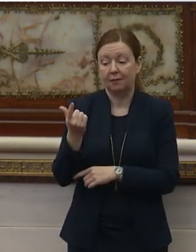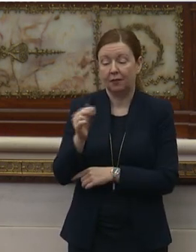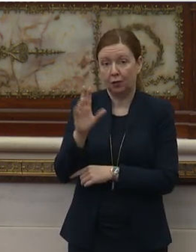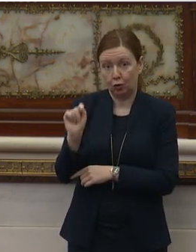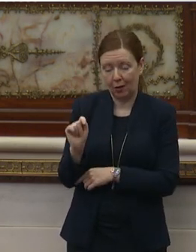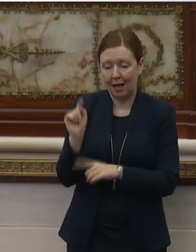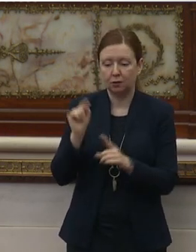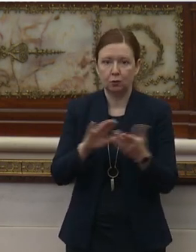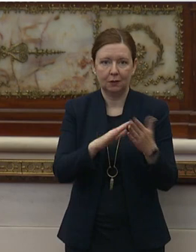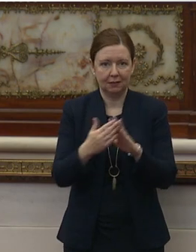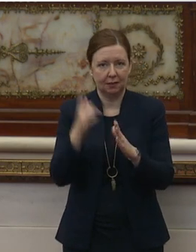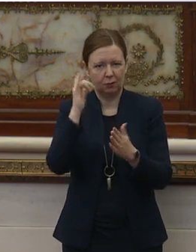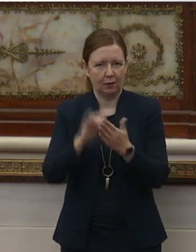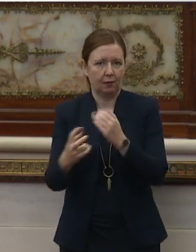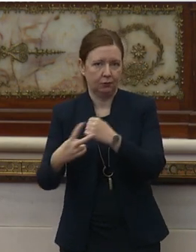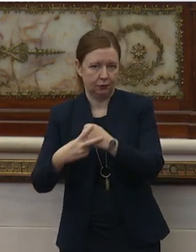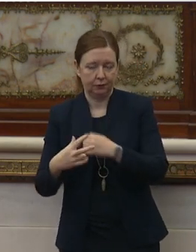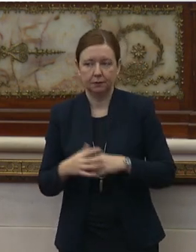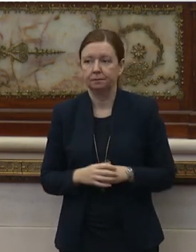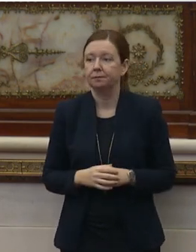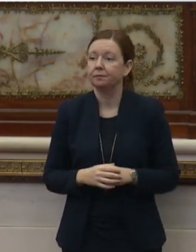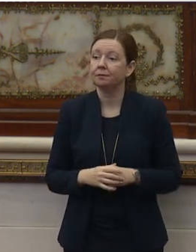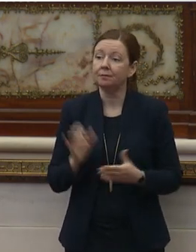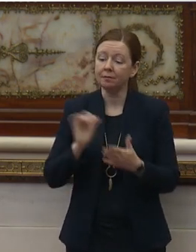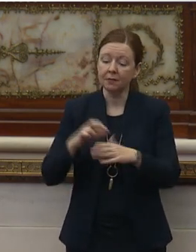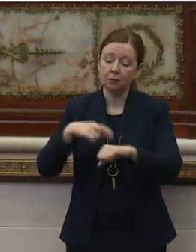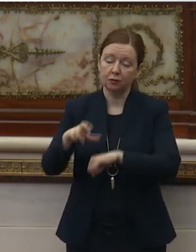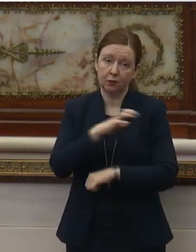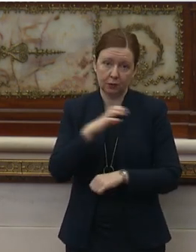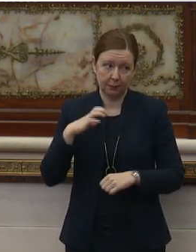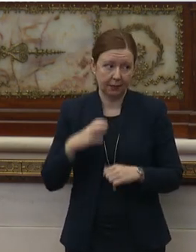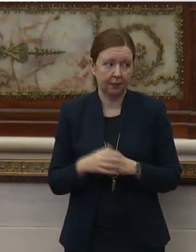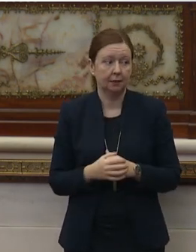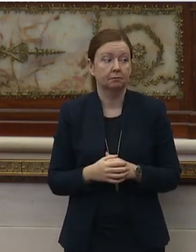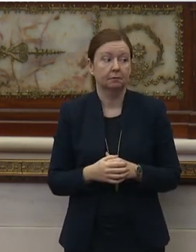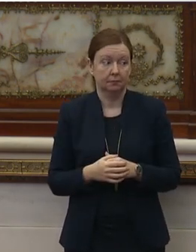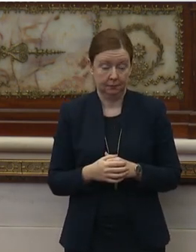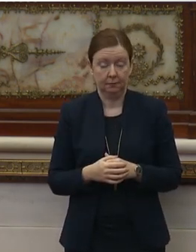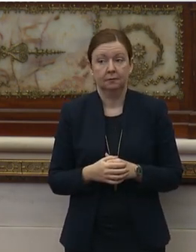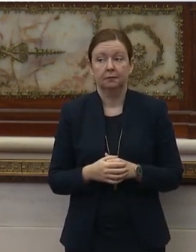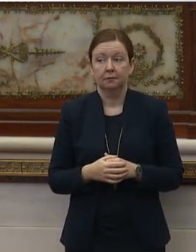right of way being reserved. That will be referred to committee.